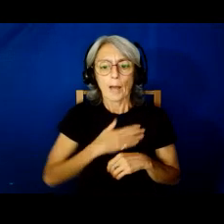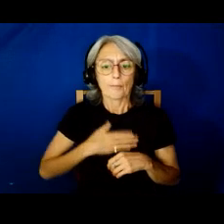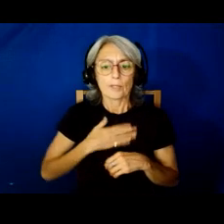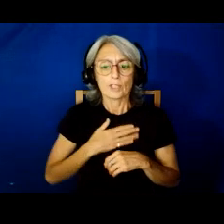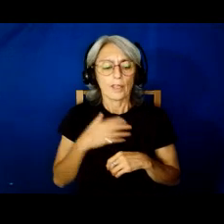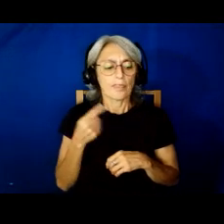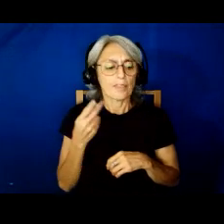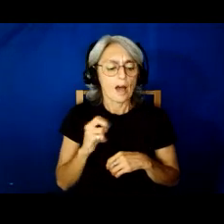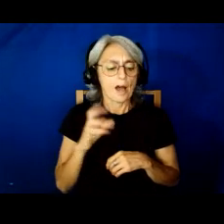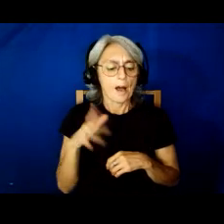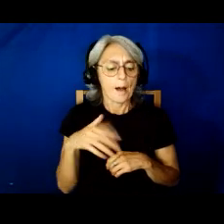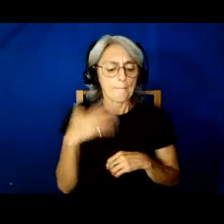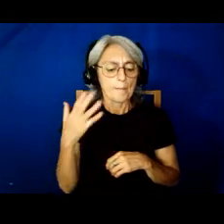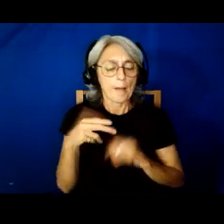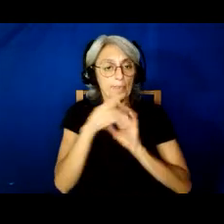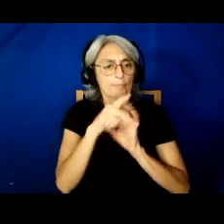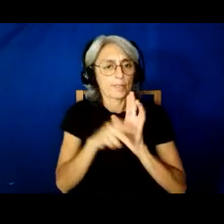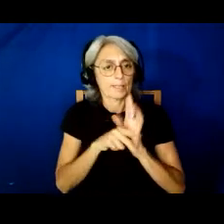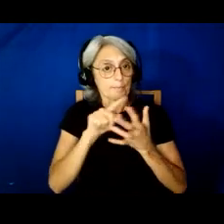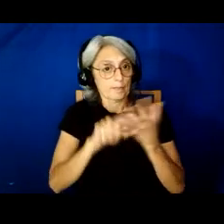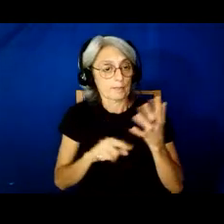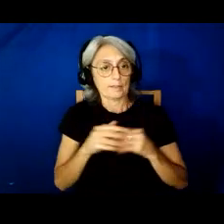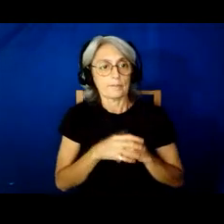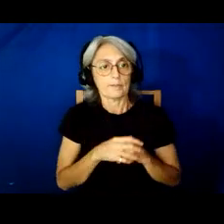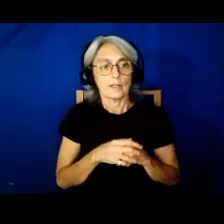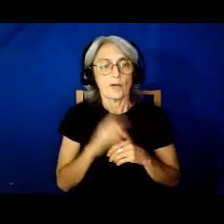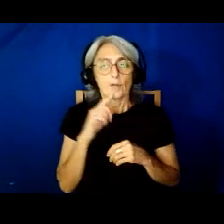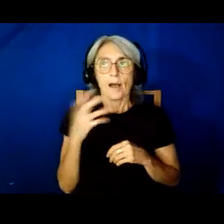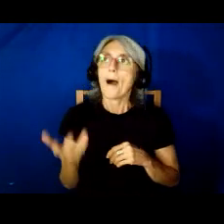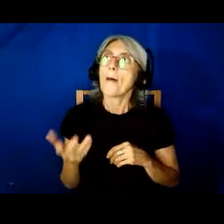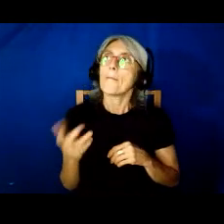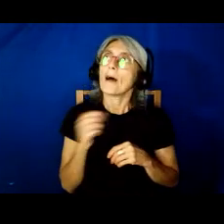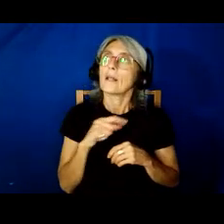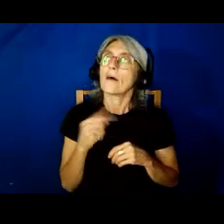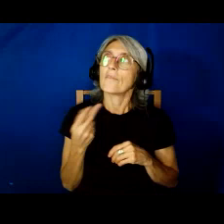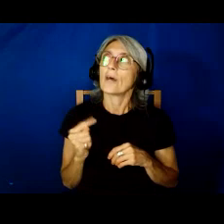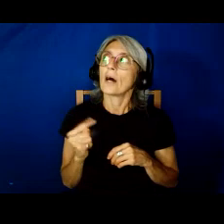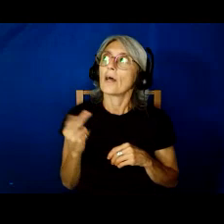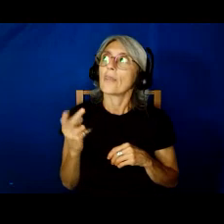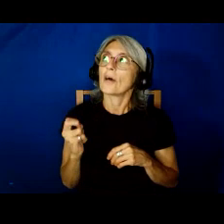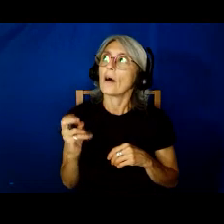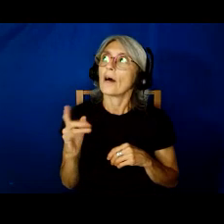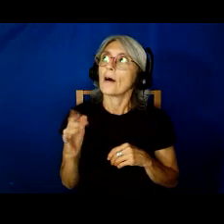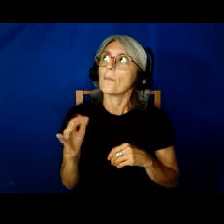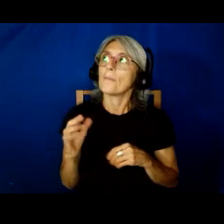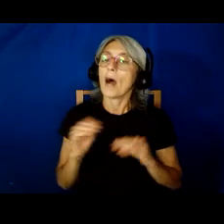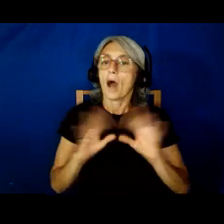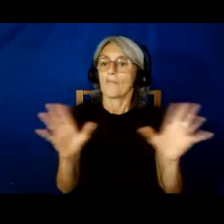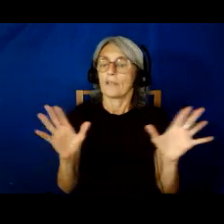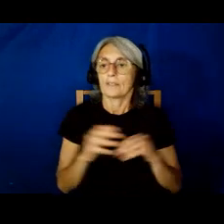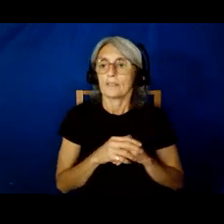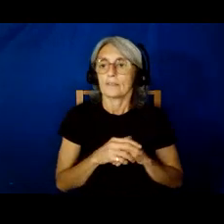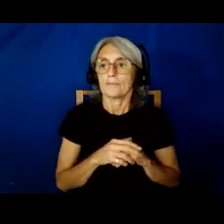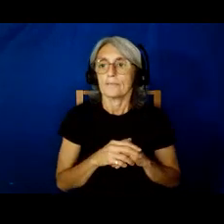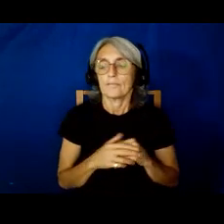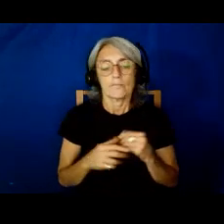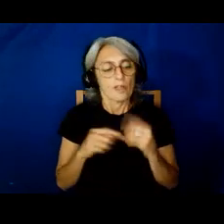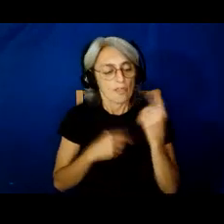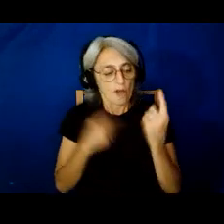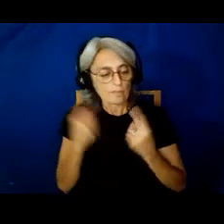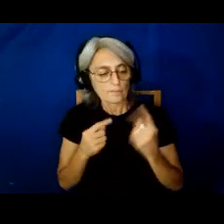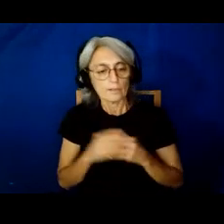the principles. I really just love the obvious, very thoughtful, good work that